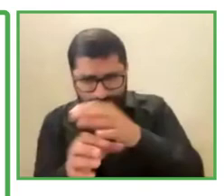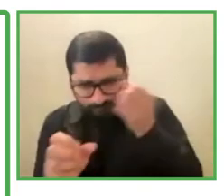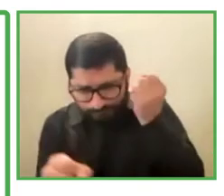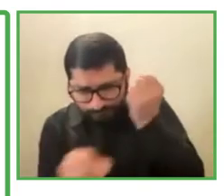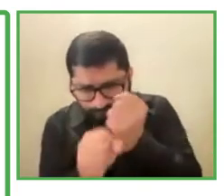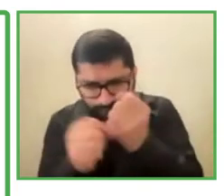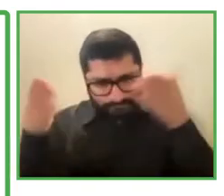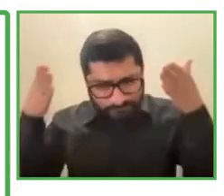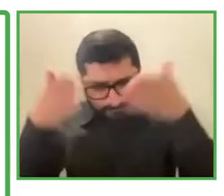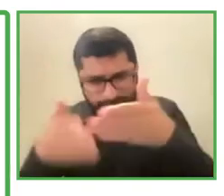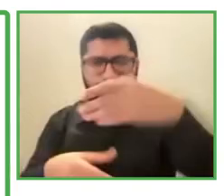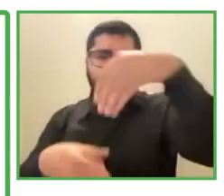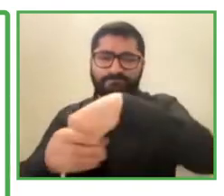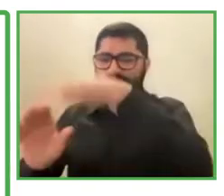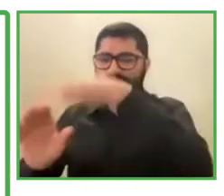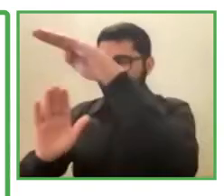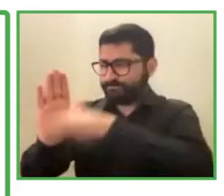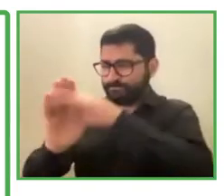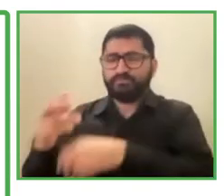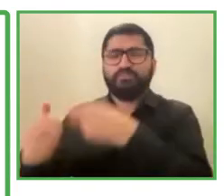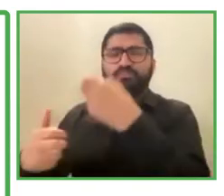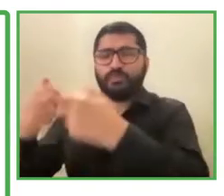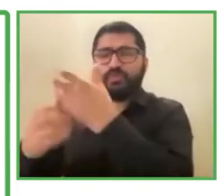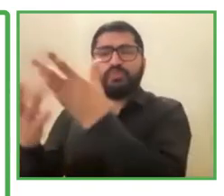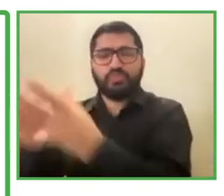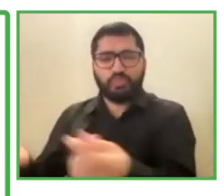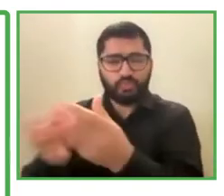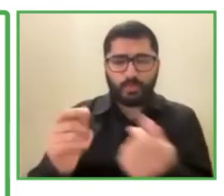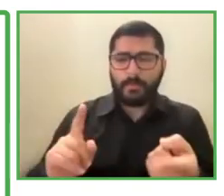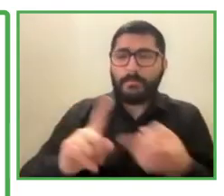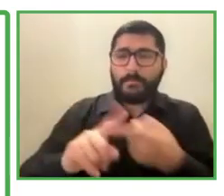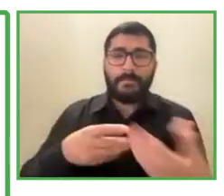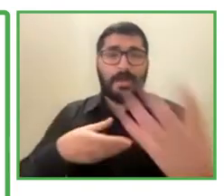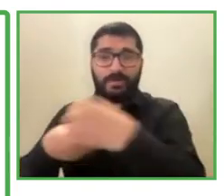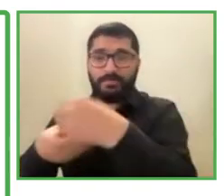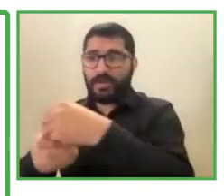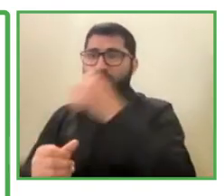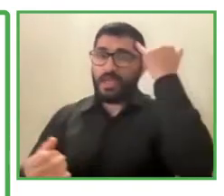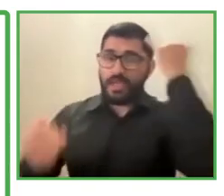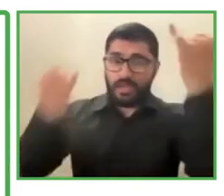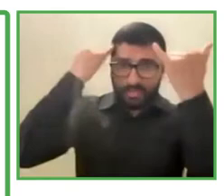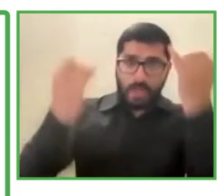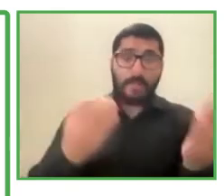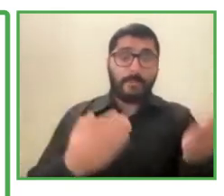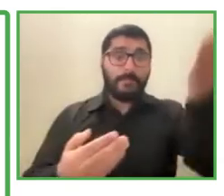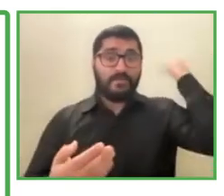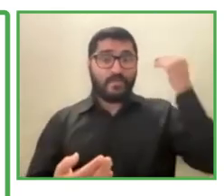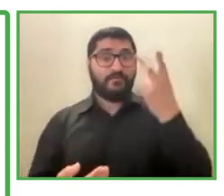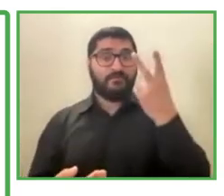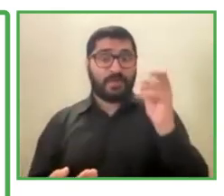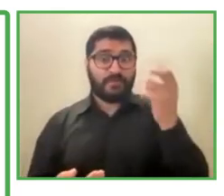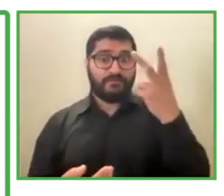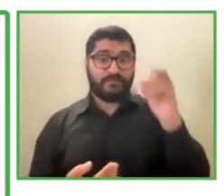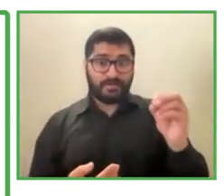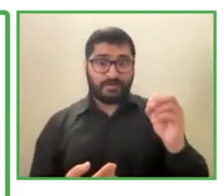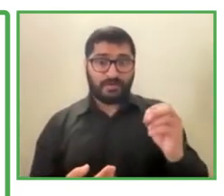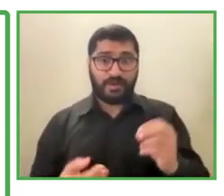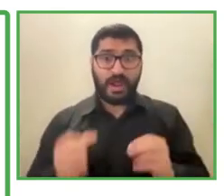measuring the impact. The selected initiative is in this process by the end of 2020 was